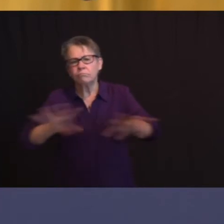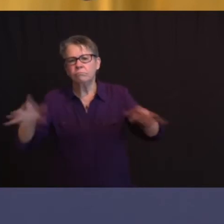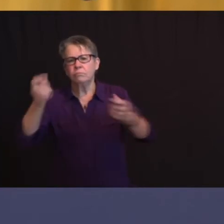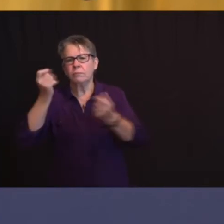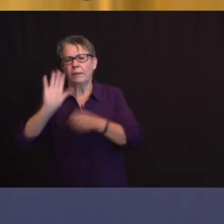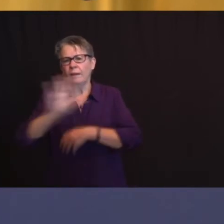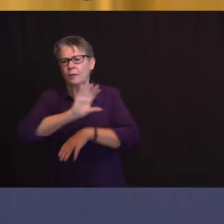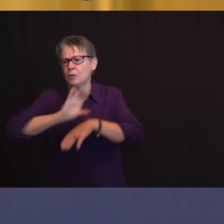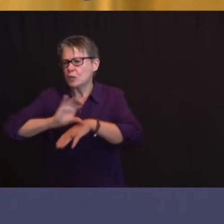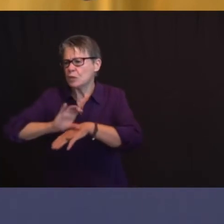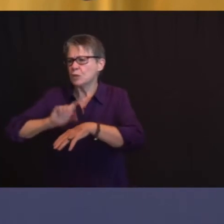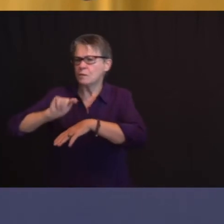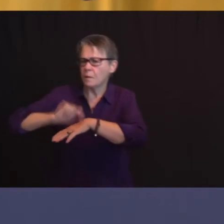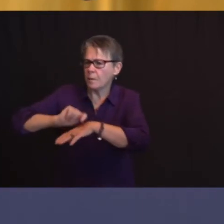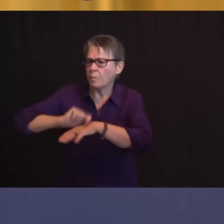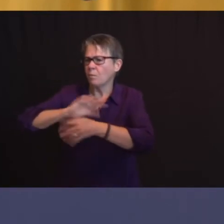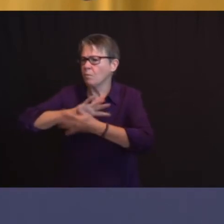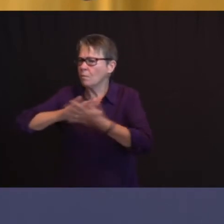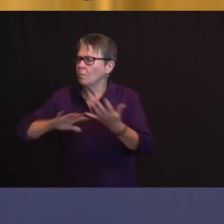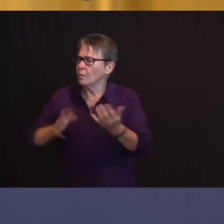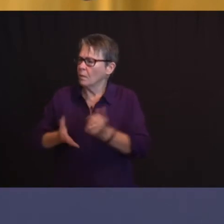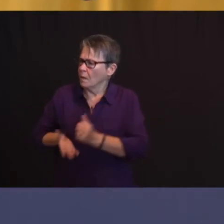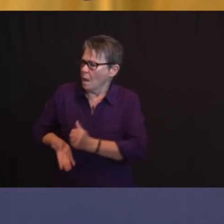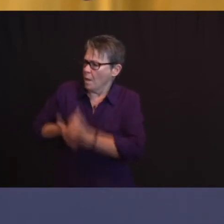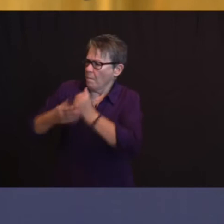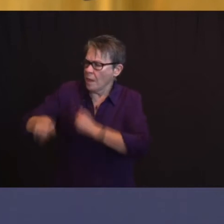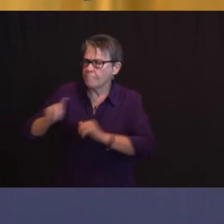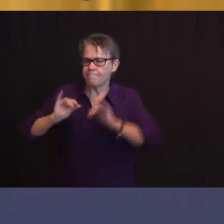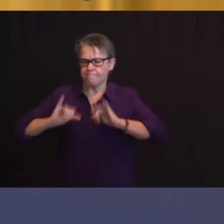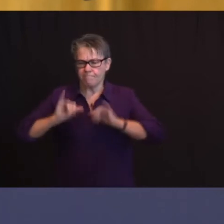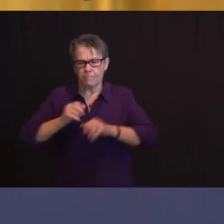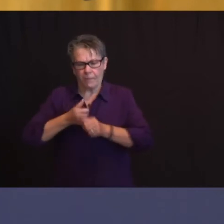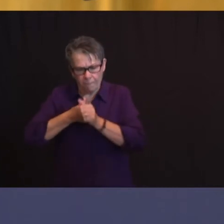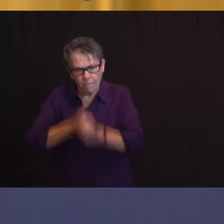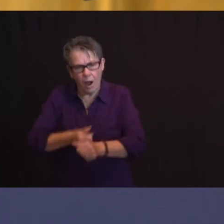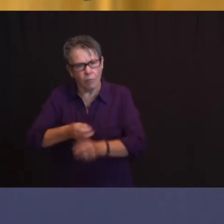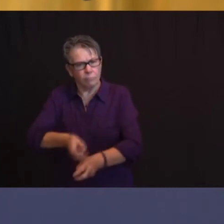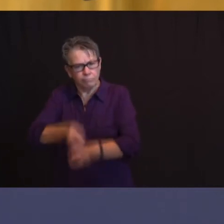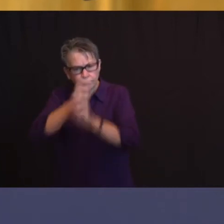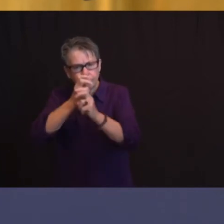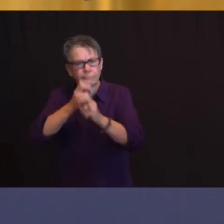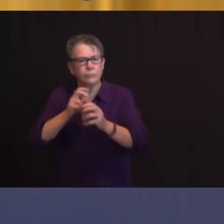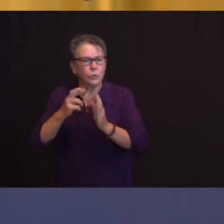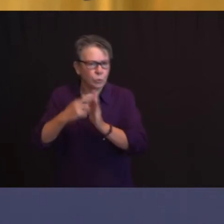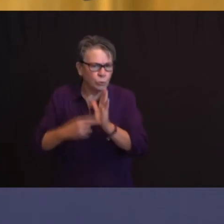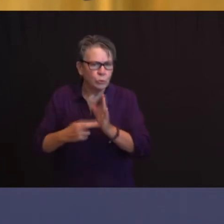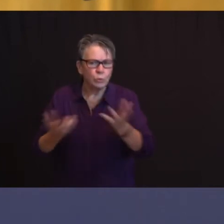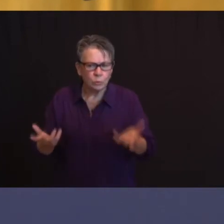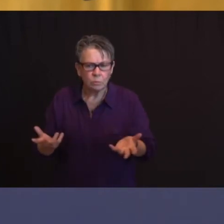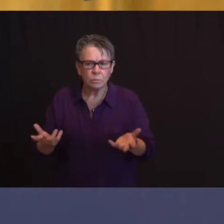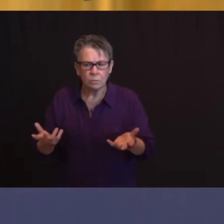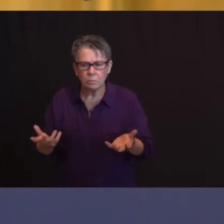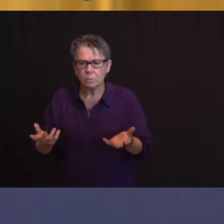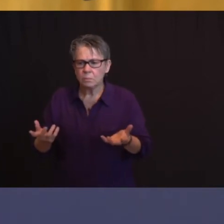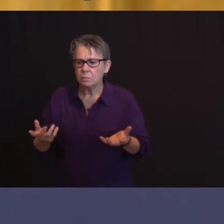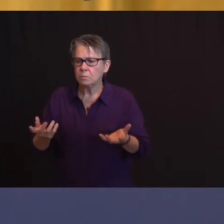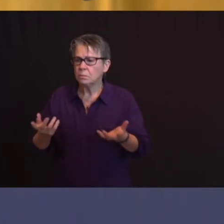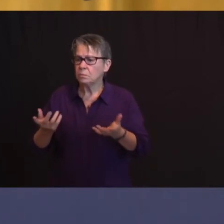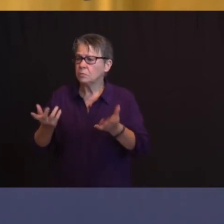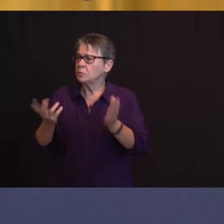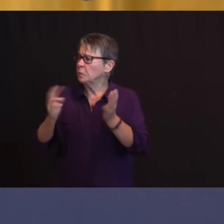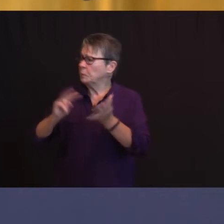1,000, we still need folks outside of government to lead and do the right thing, and there's no better example of that than our faith